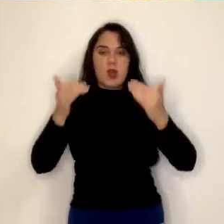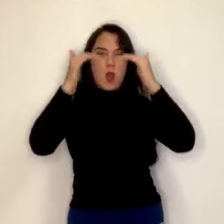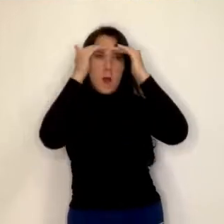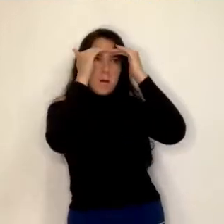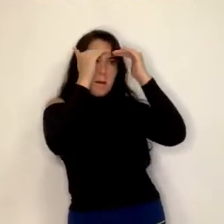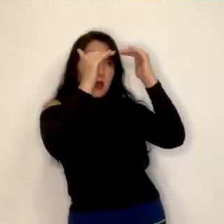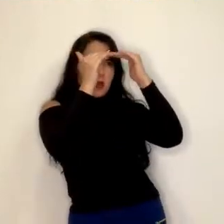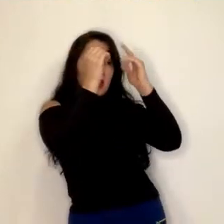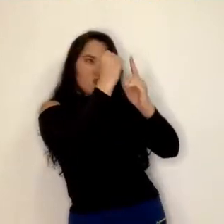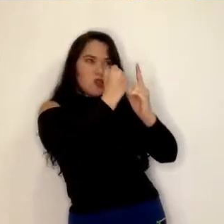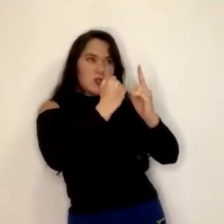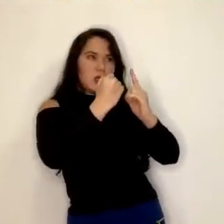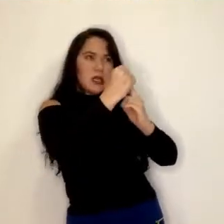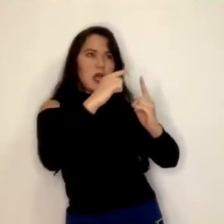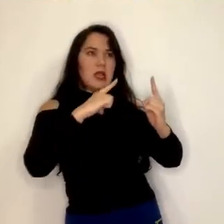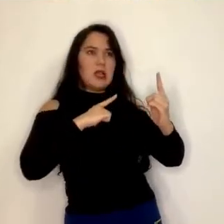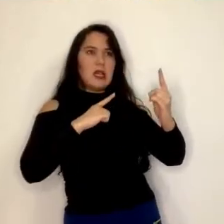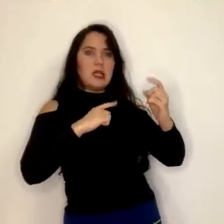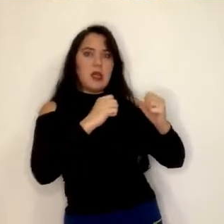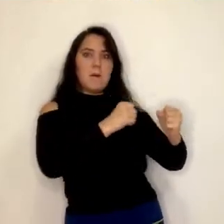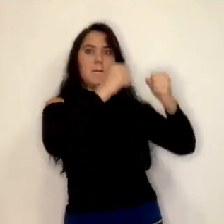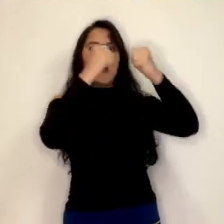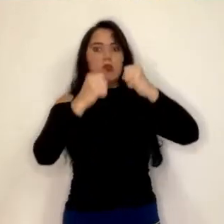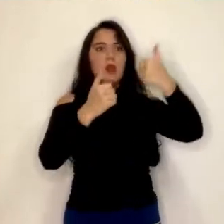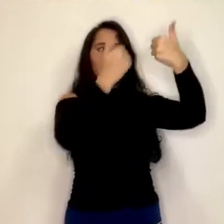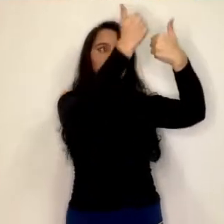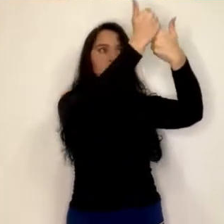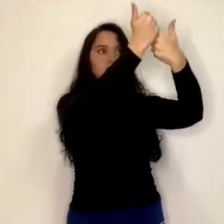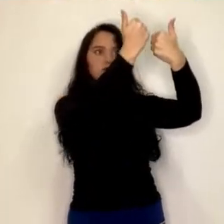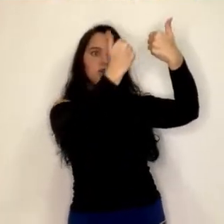different, obedience to a